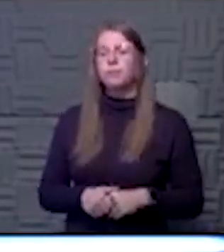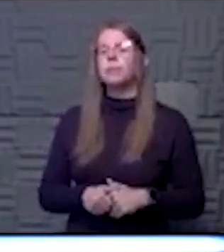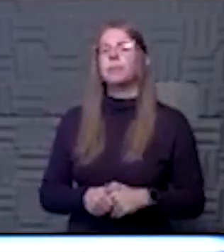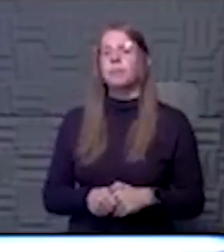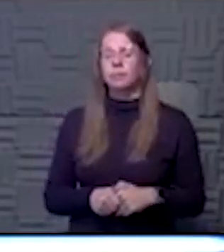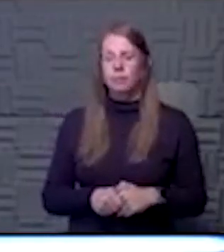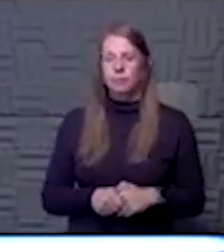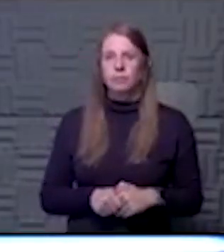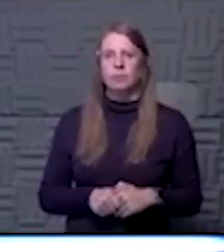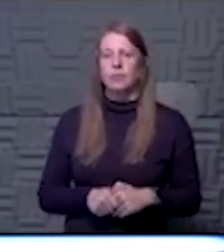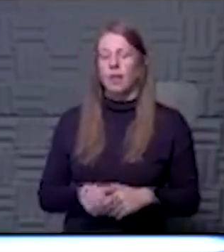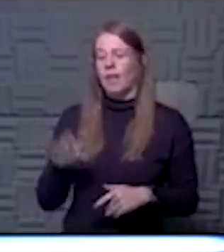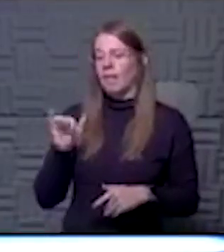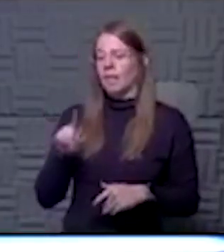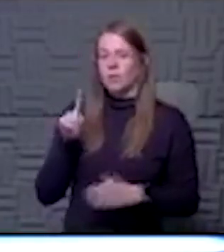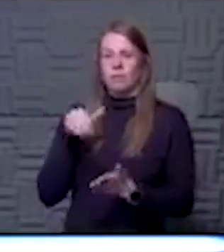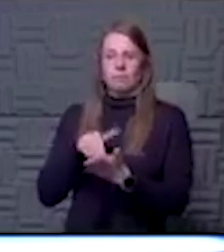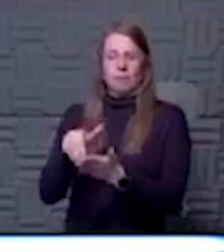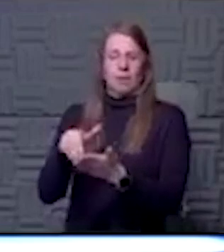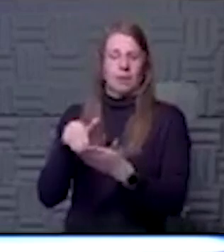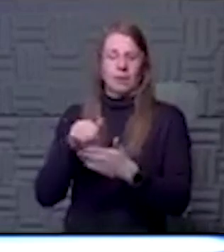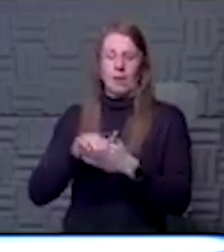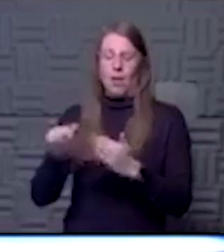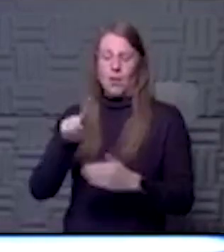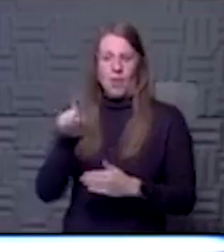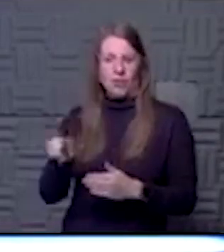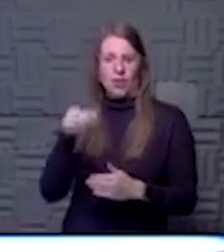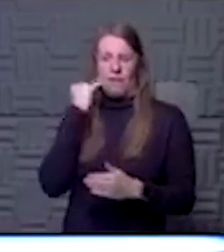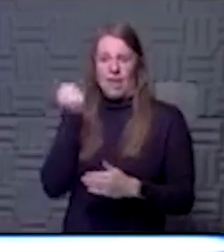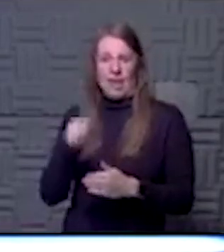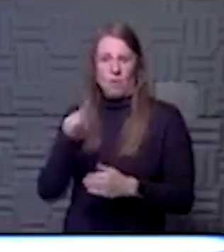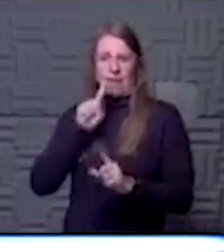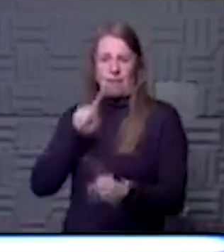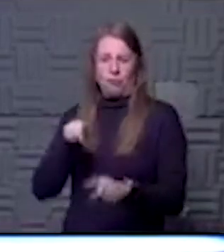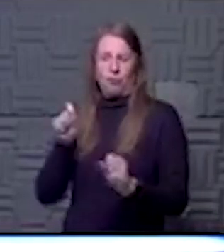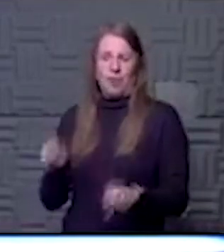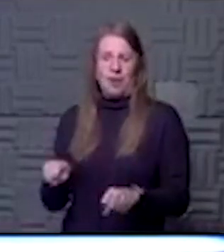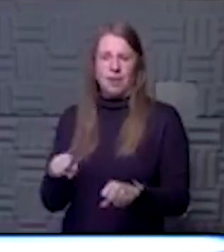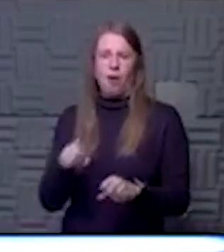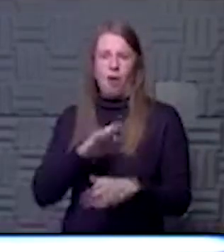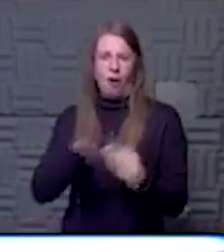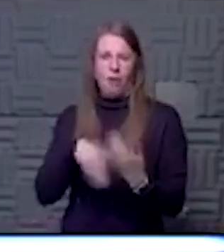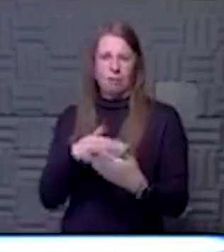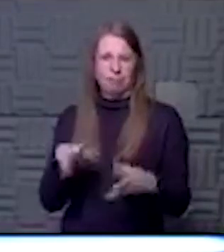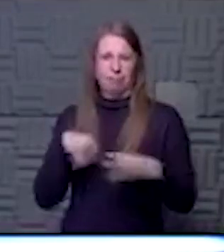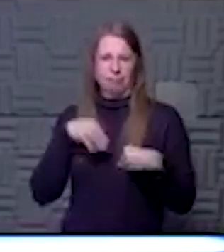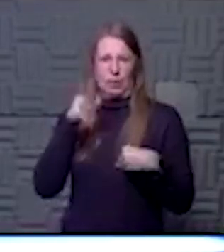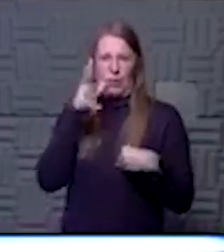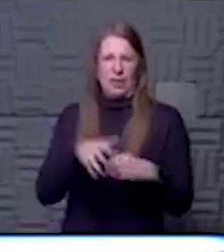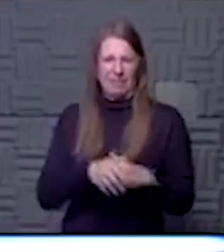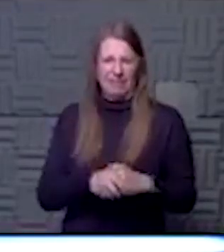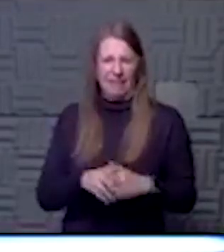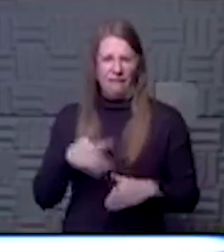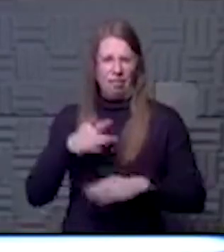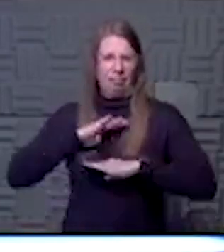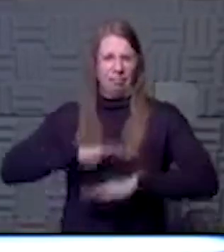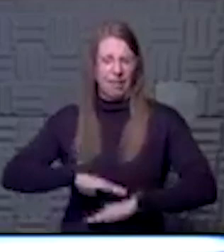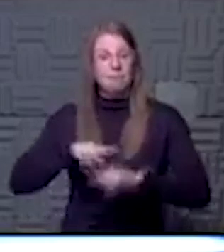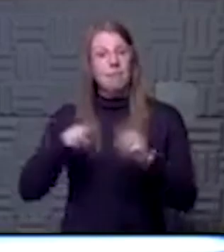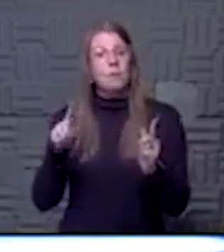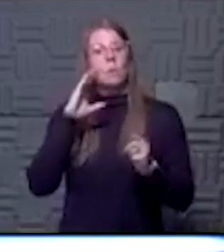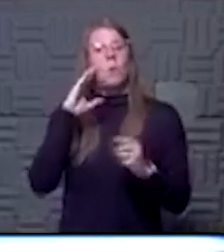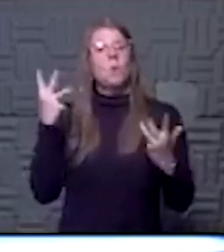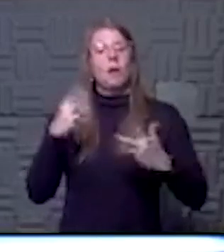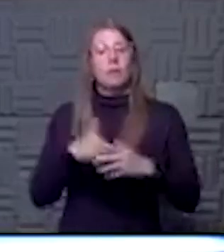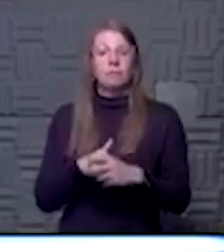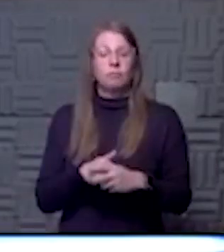That's the million-dollar question. I think if anybody could answer it right now, we would all be much better off. But certainly what we know is there